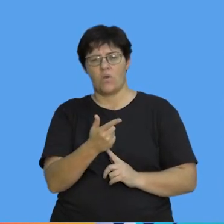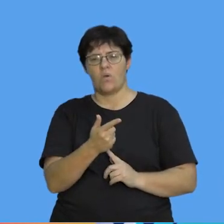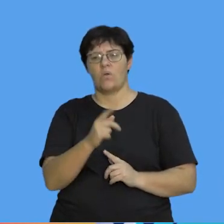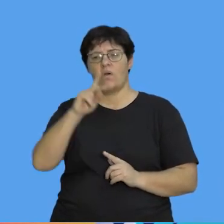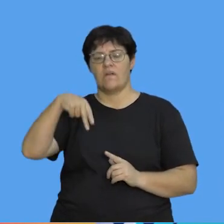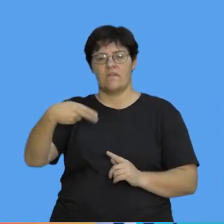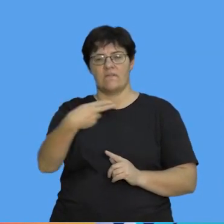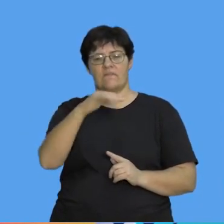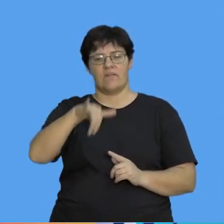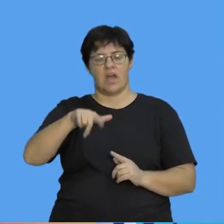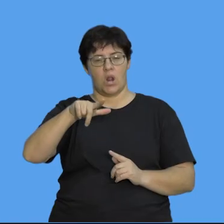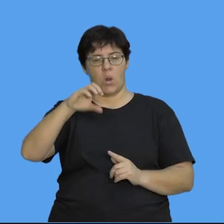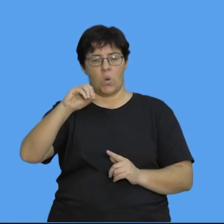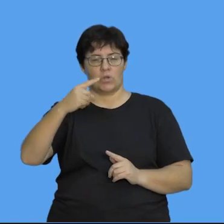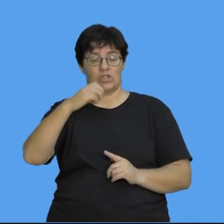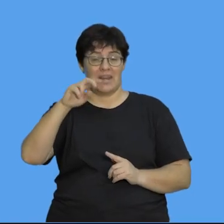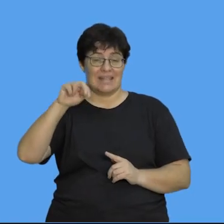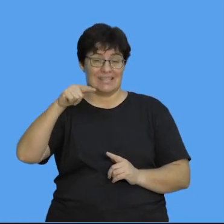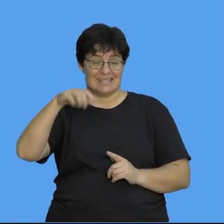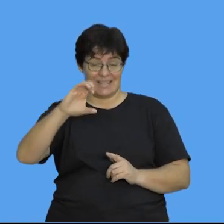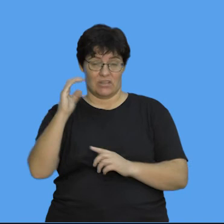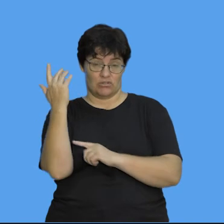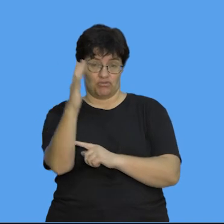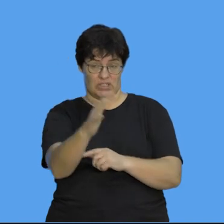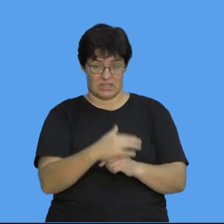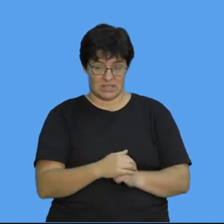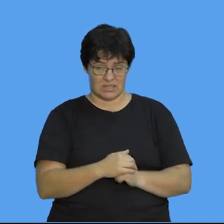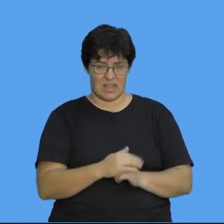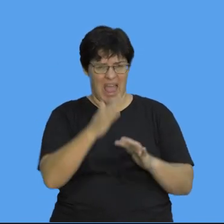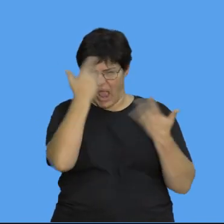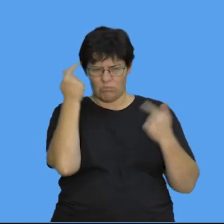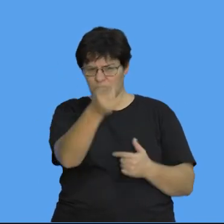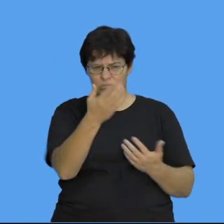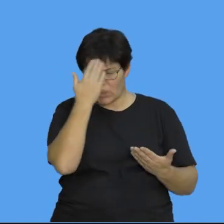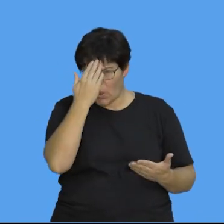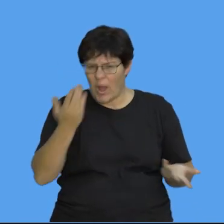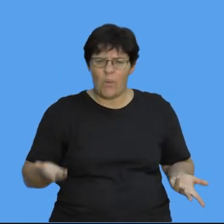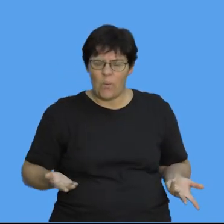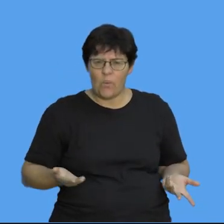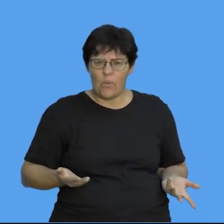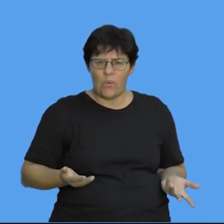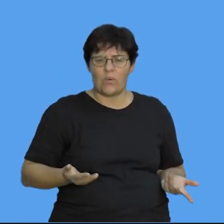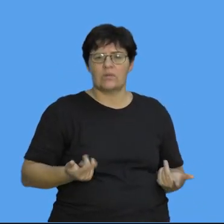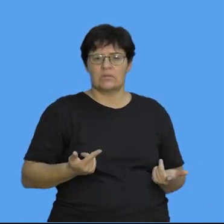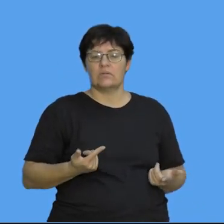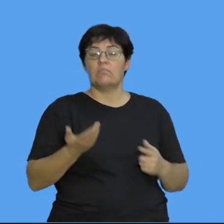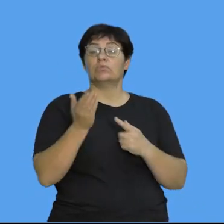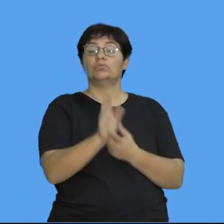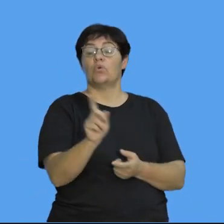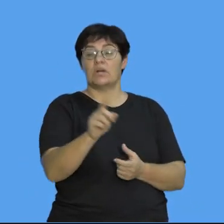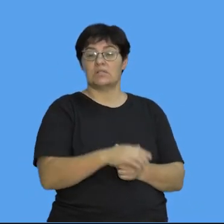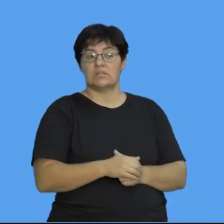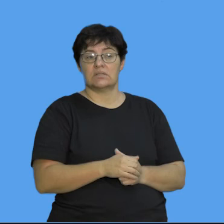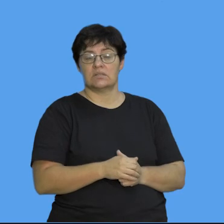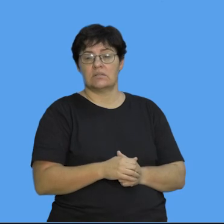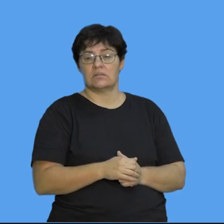a phylogenetic tree. Right, so here we've got, how do I know it's a phylogenetic tree? Right, what am I